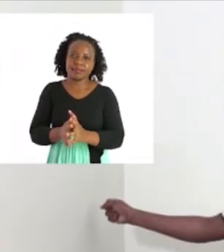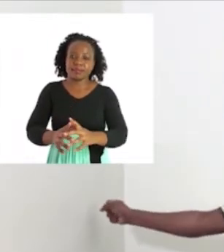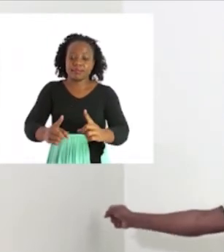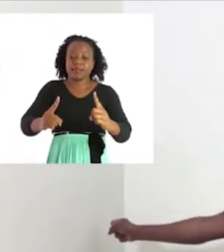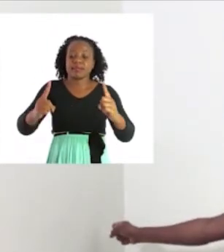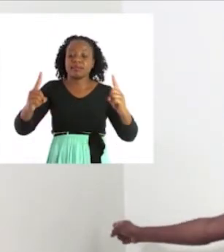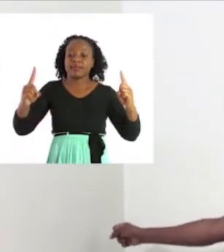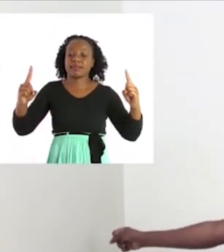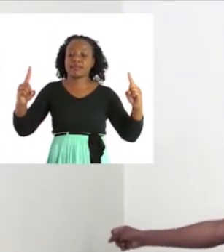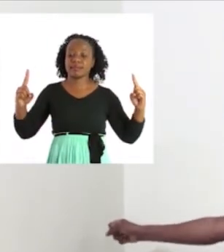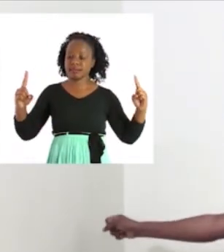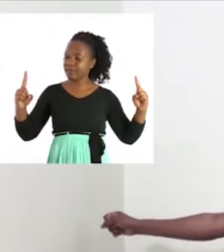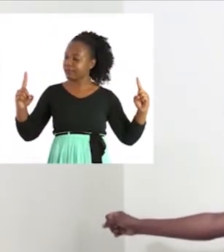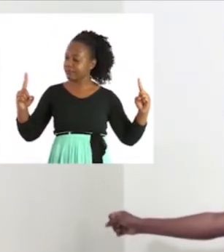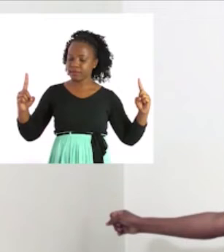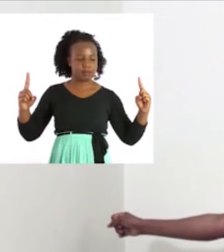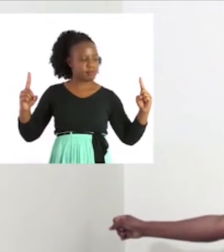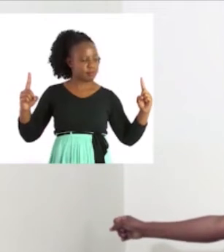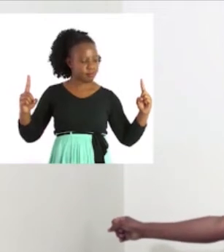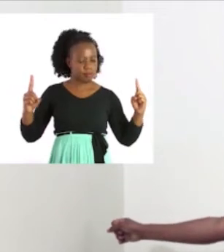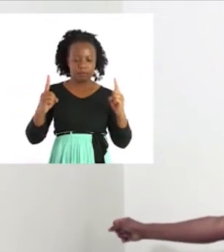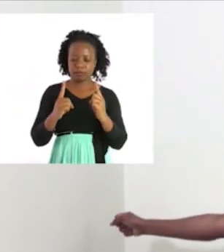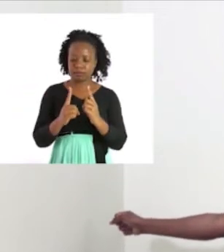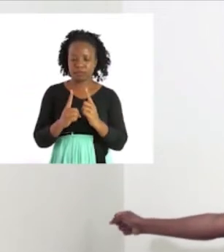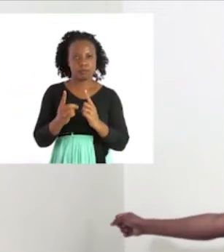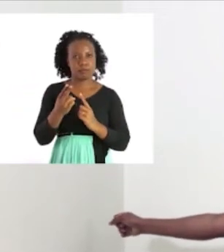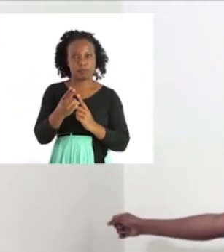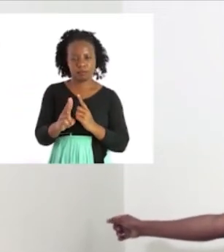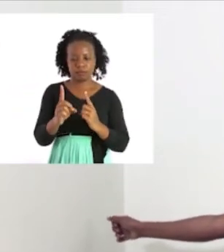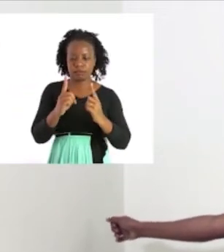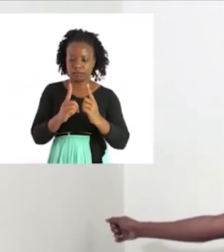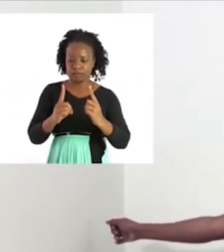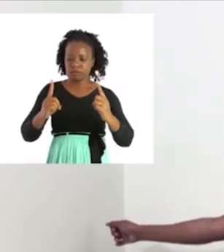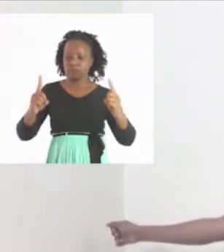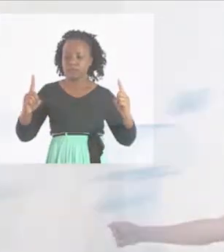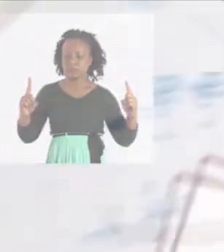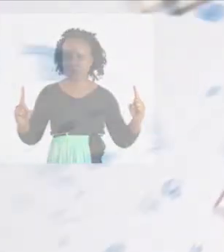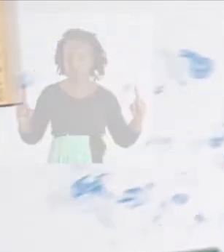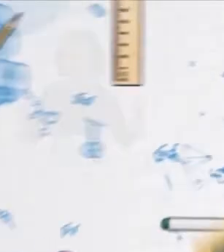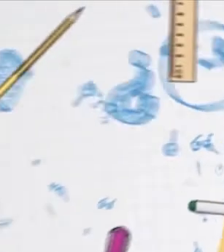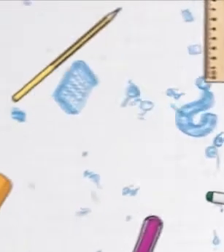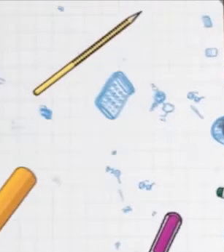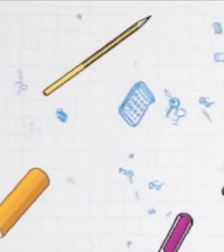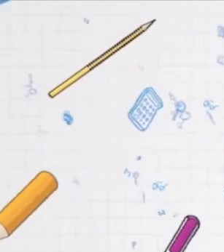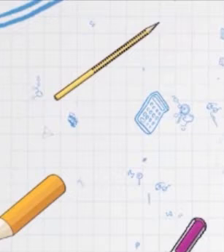our arms just to see if we are practicing the social distance.